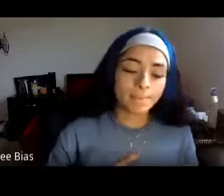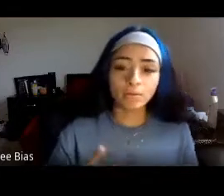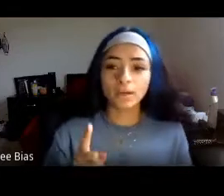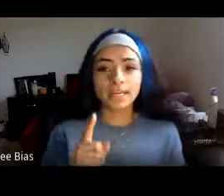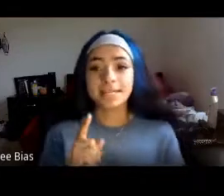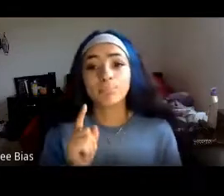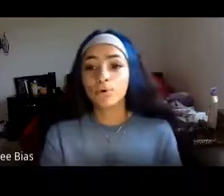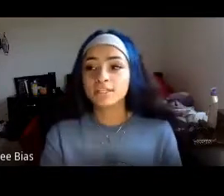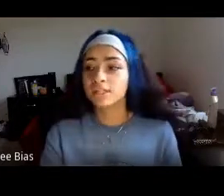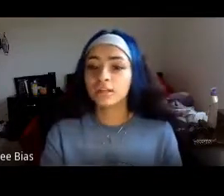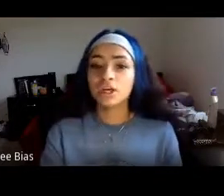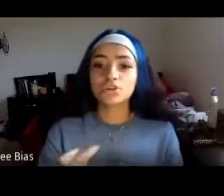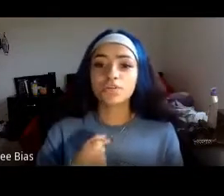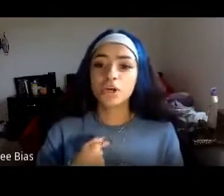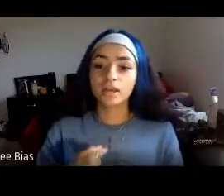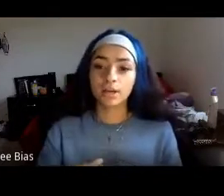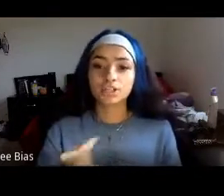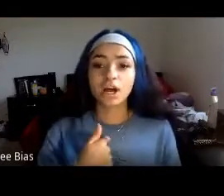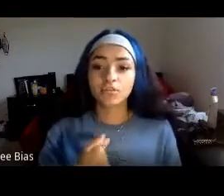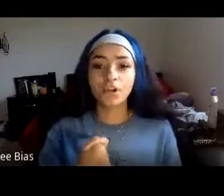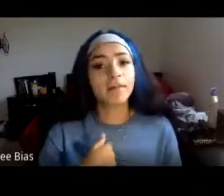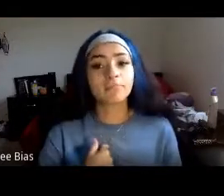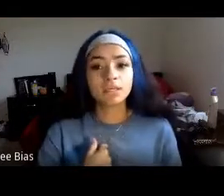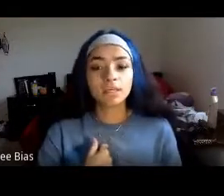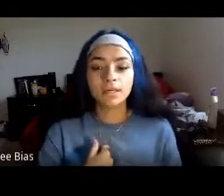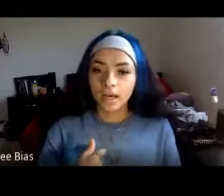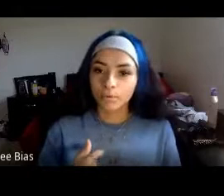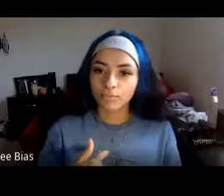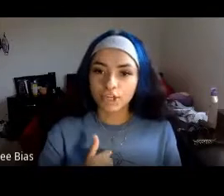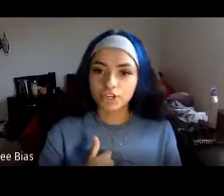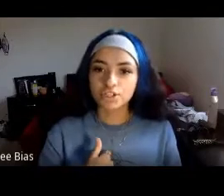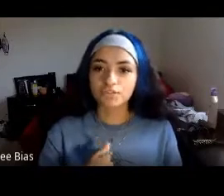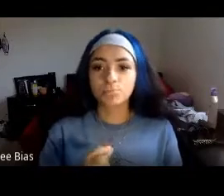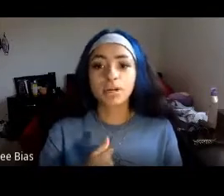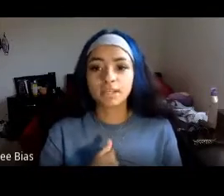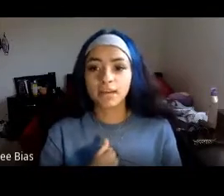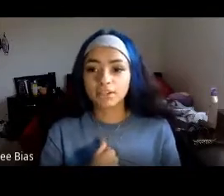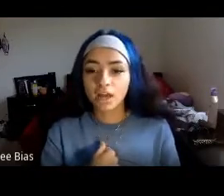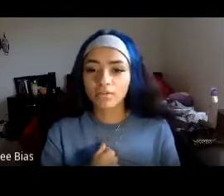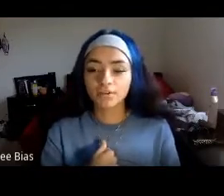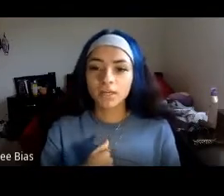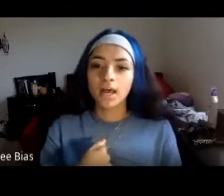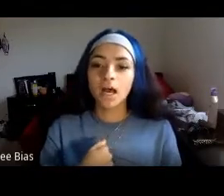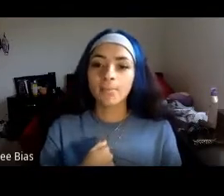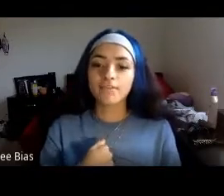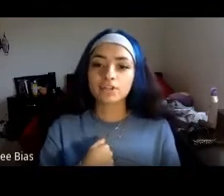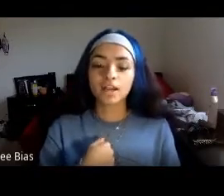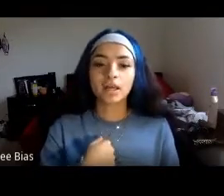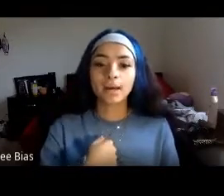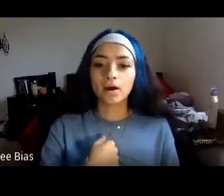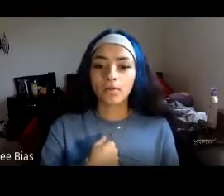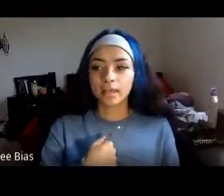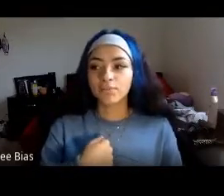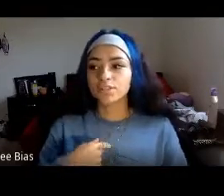a main one is like pointing. So if you're talking about yourself, like me, referring to yourself, just pointing at yourself. If you're